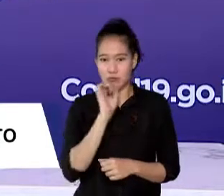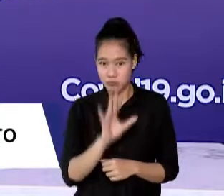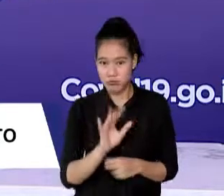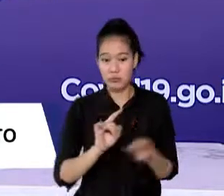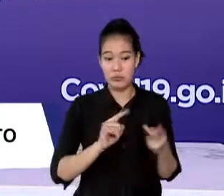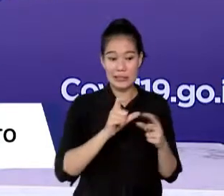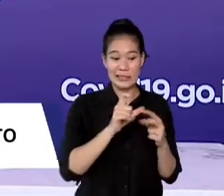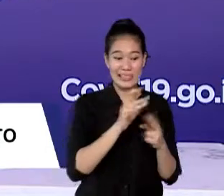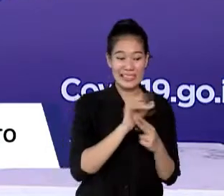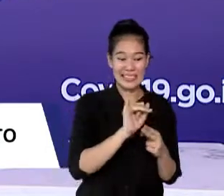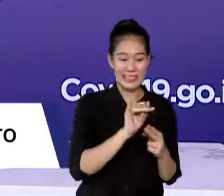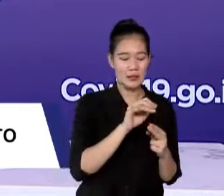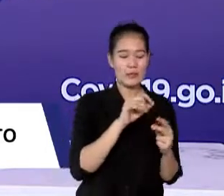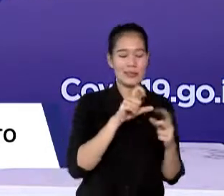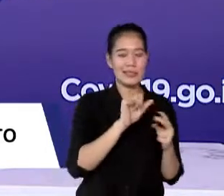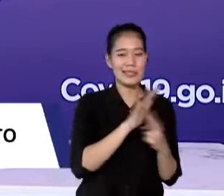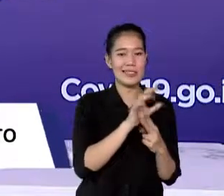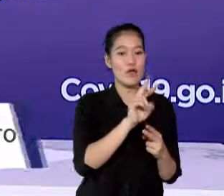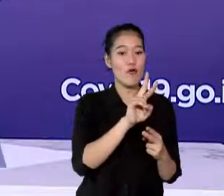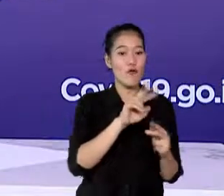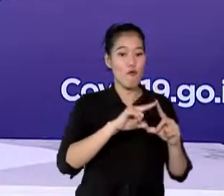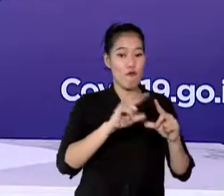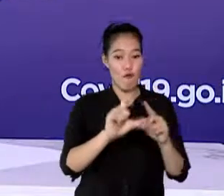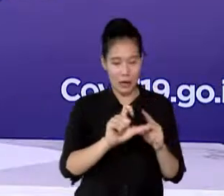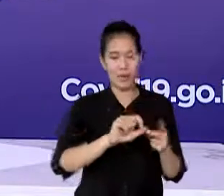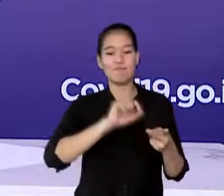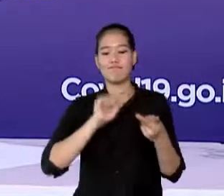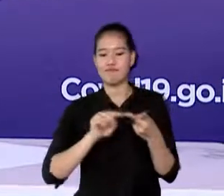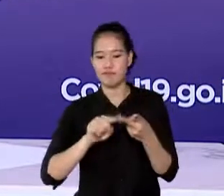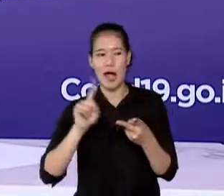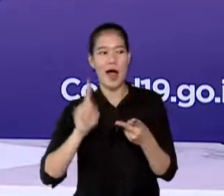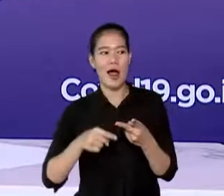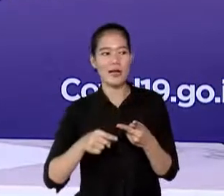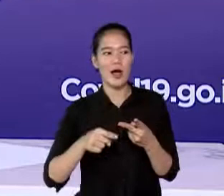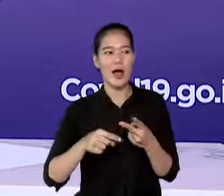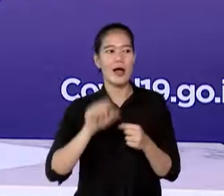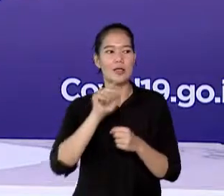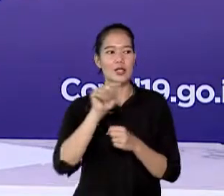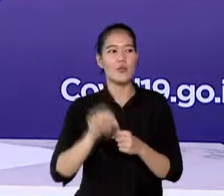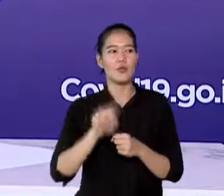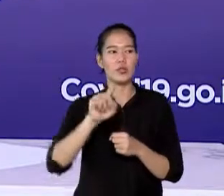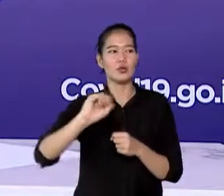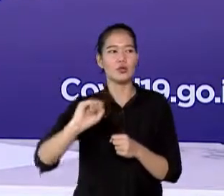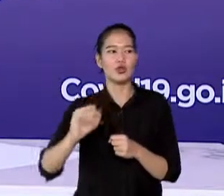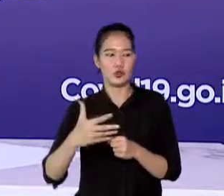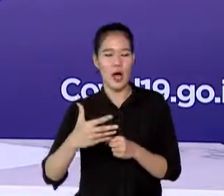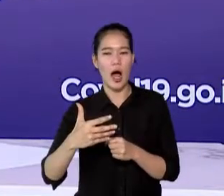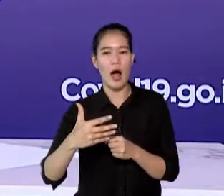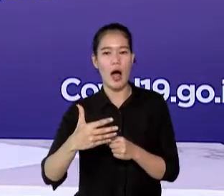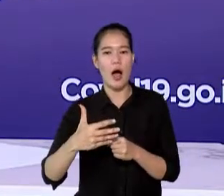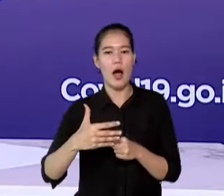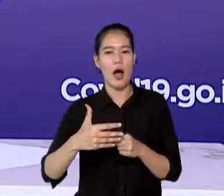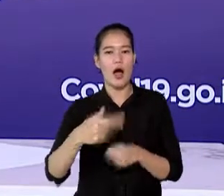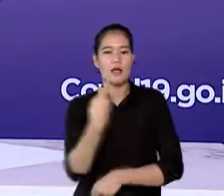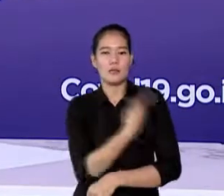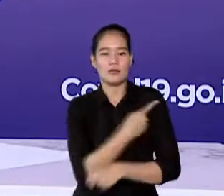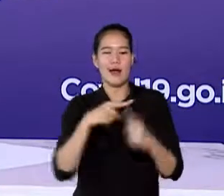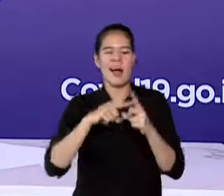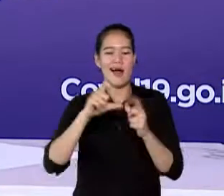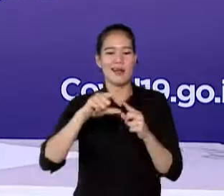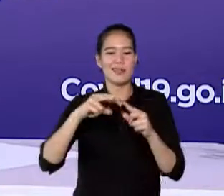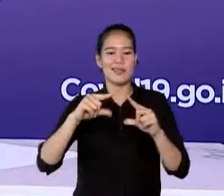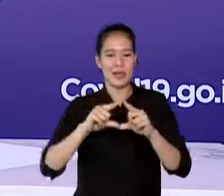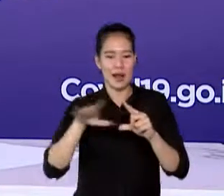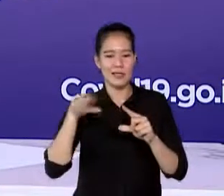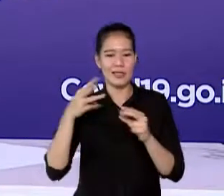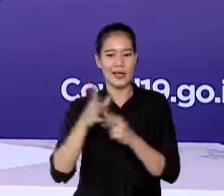the Sinovac vaccines, Indonesia has received 1.1 million doses of the AstraZeneca